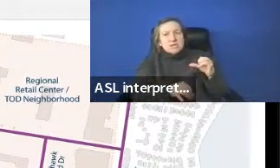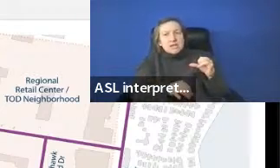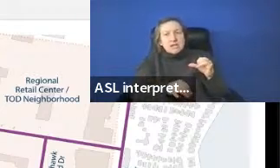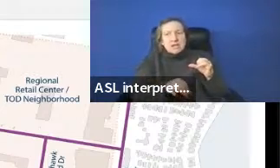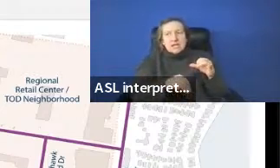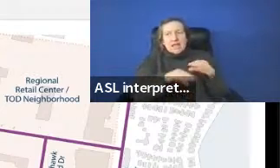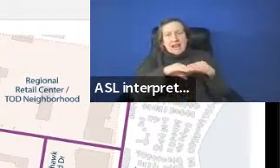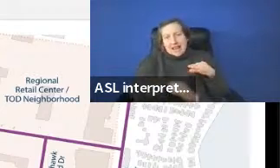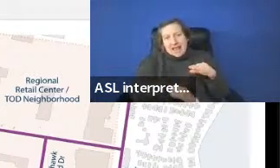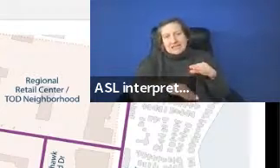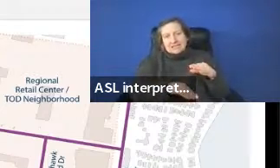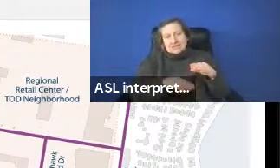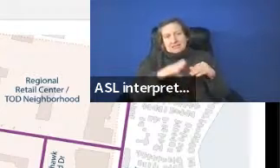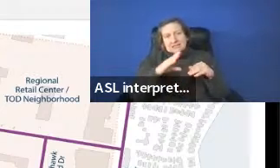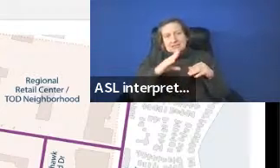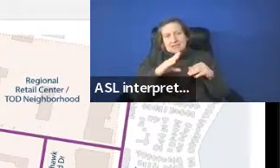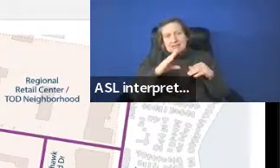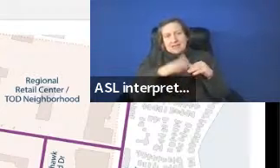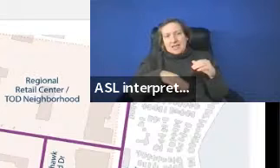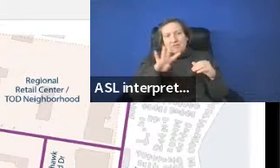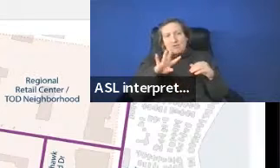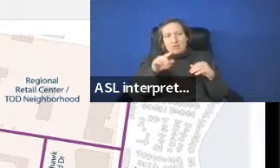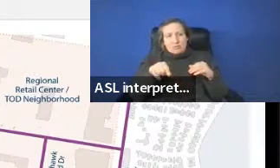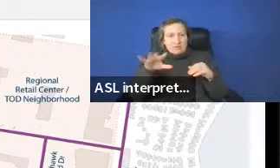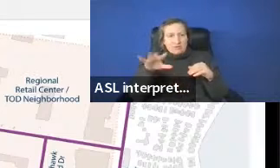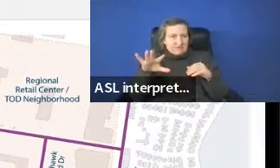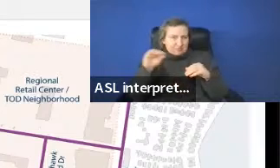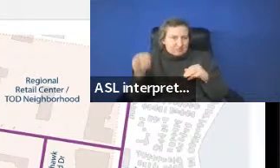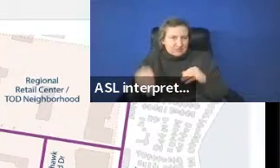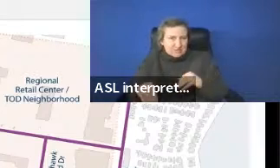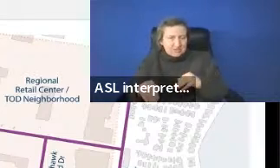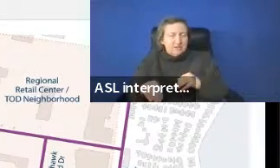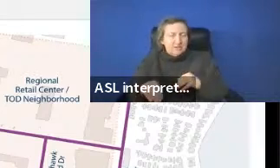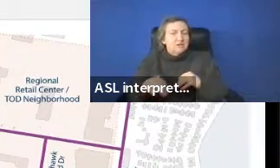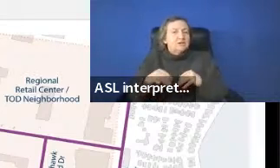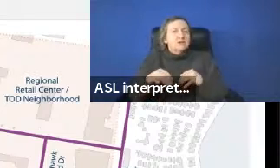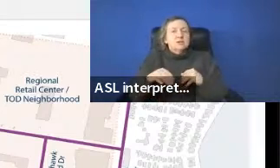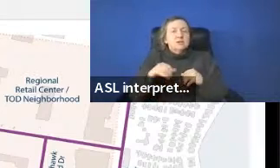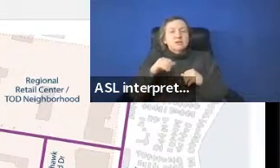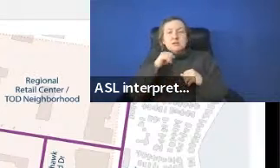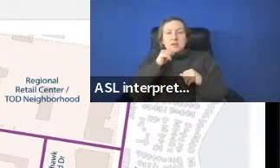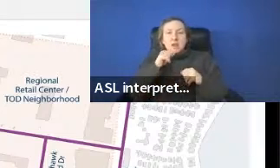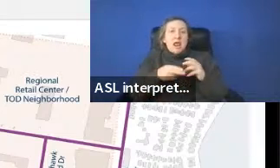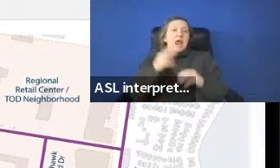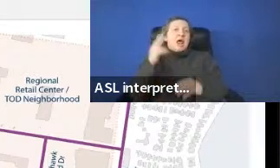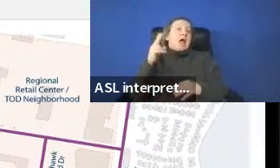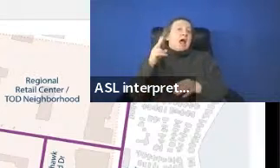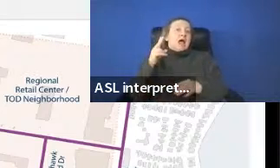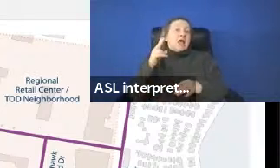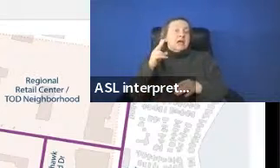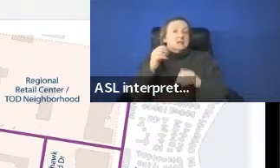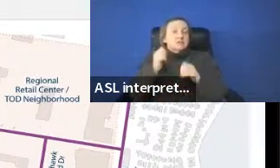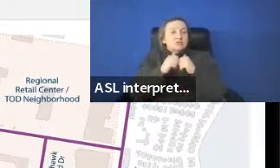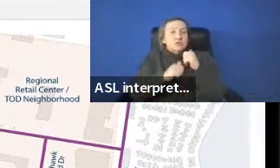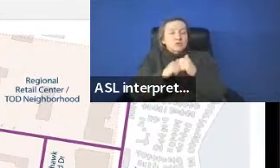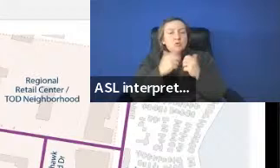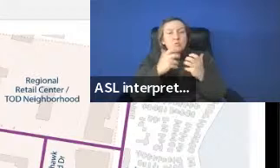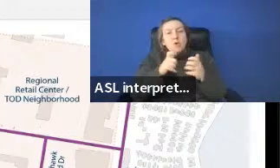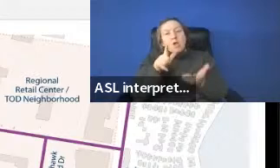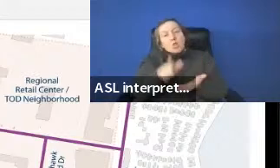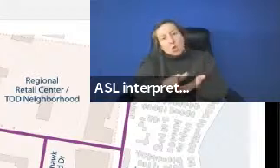less in grade than that. So where you're not coming off a very high structure, we want to maintain as low as grade as